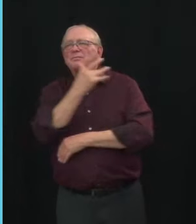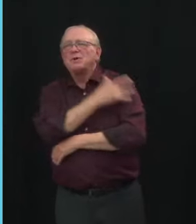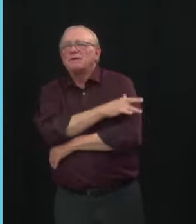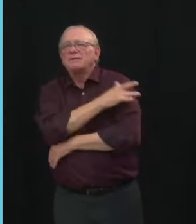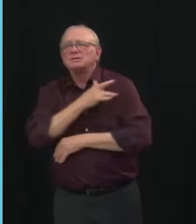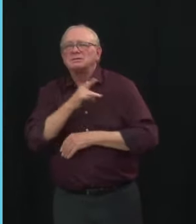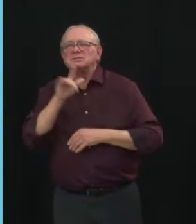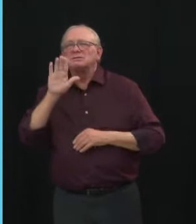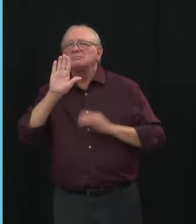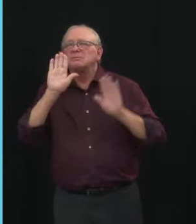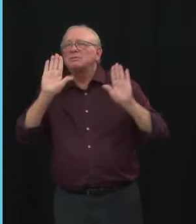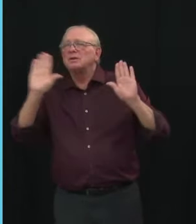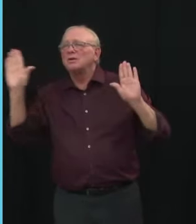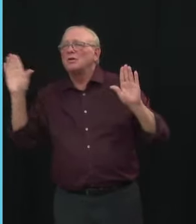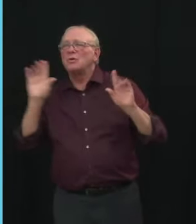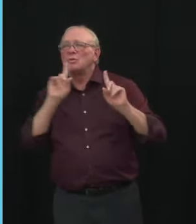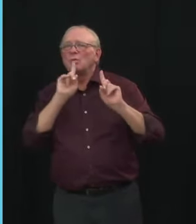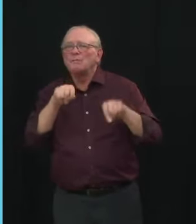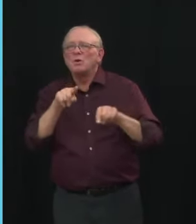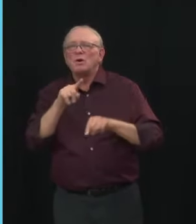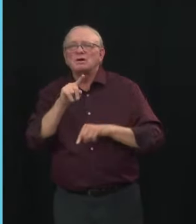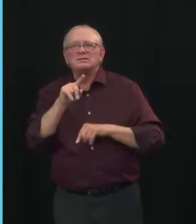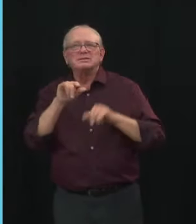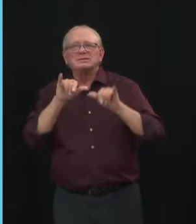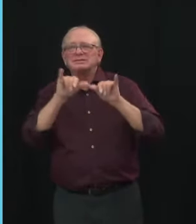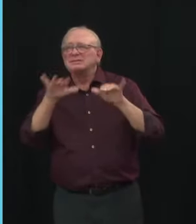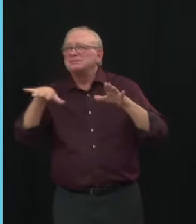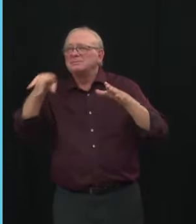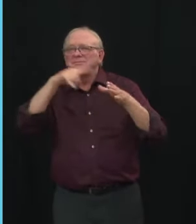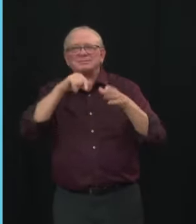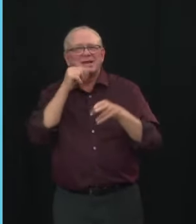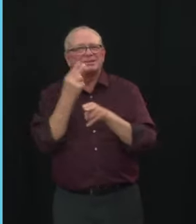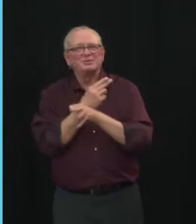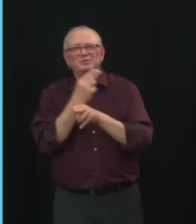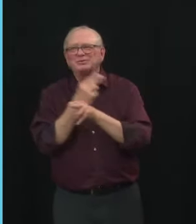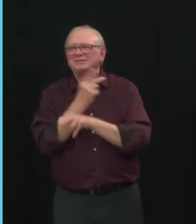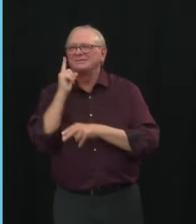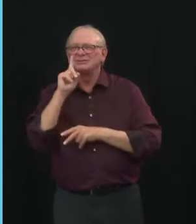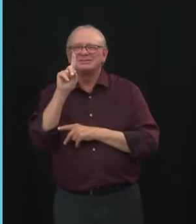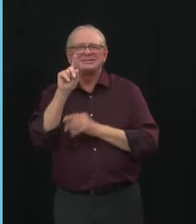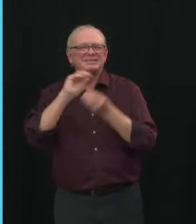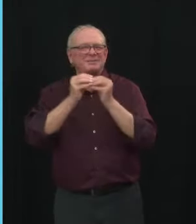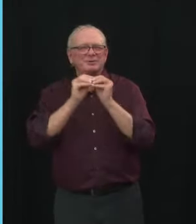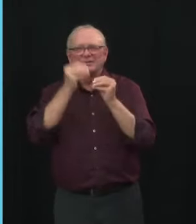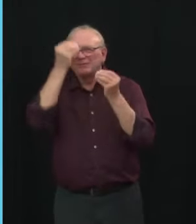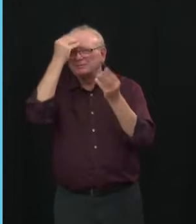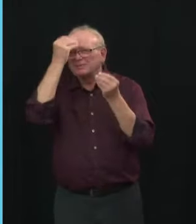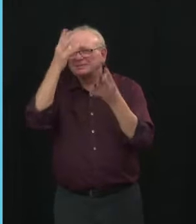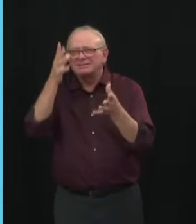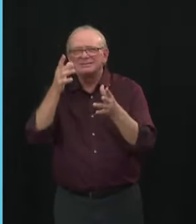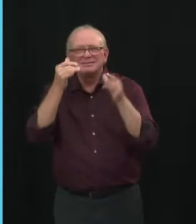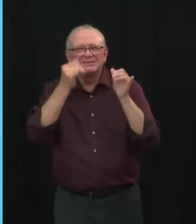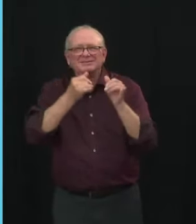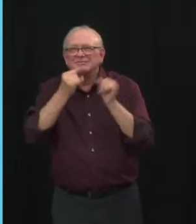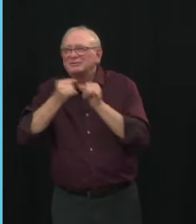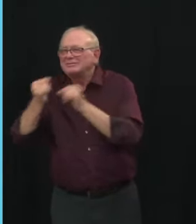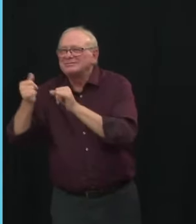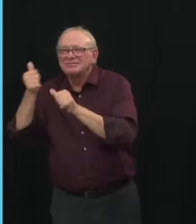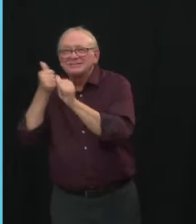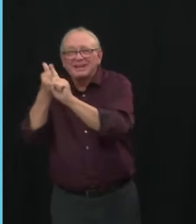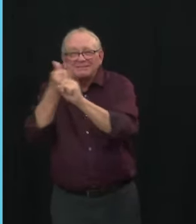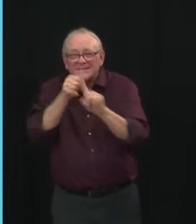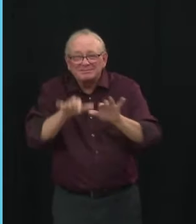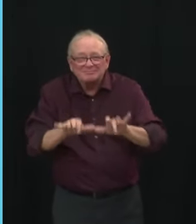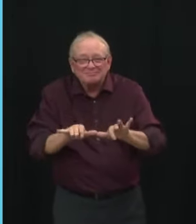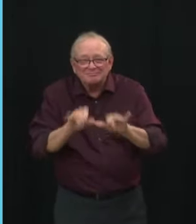system weren't using that as a part of their overall data system. So typically it was a way for somebody to track